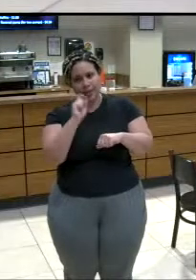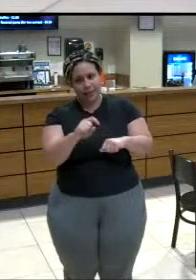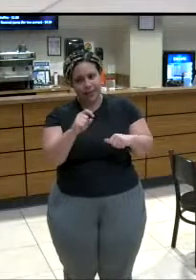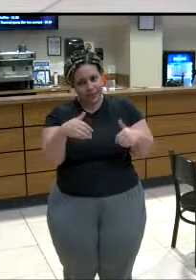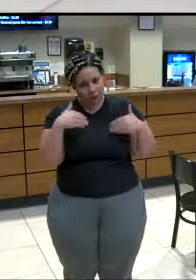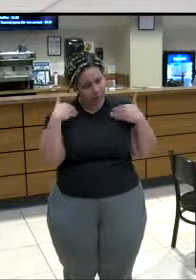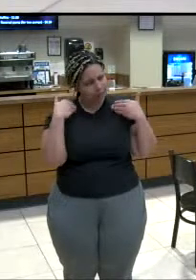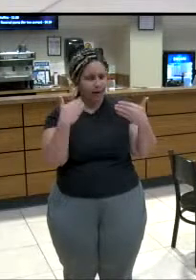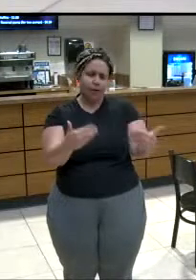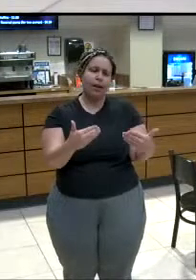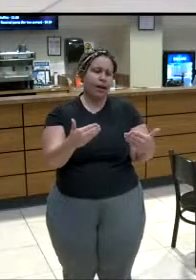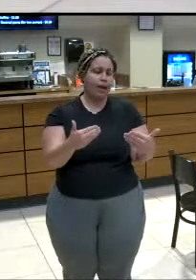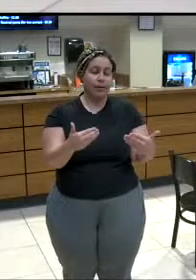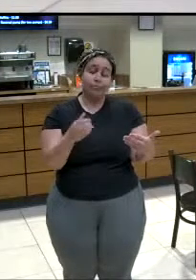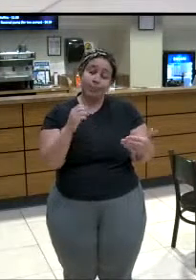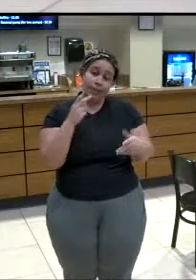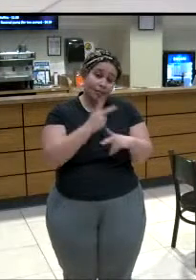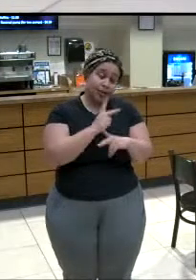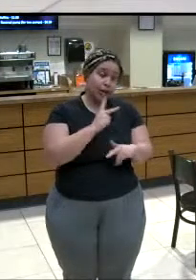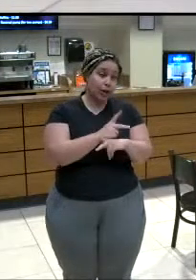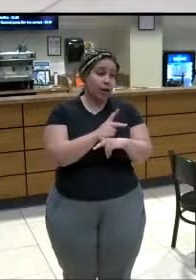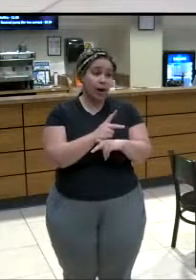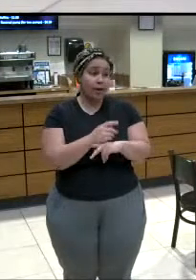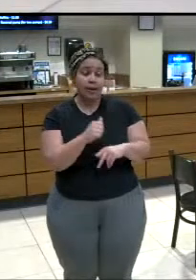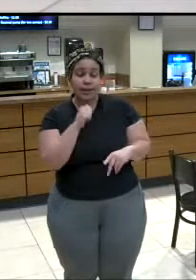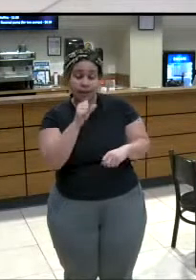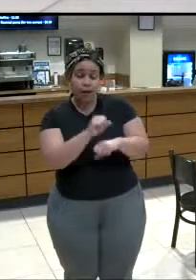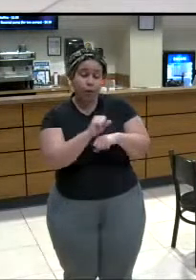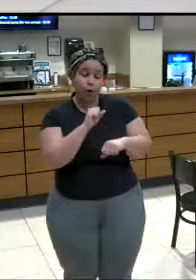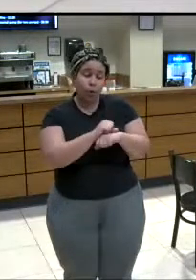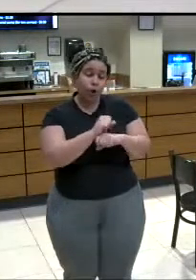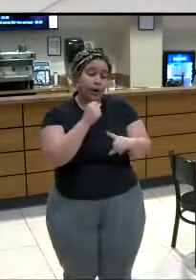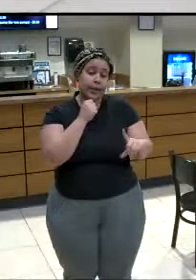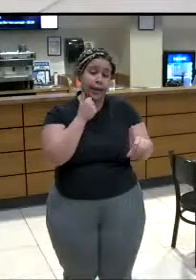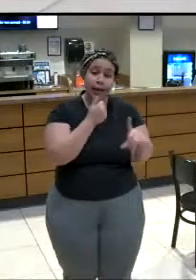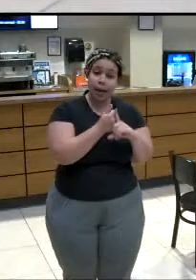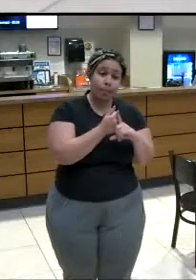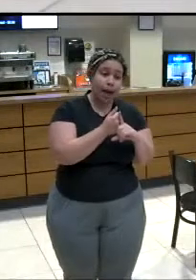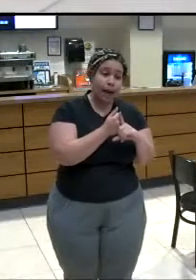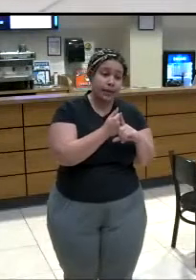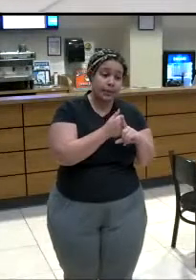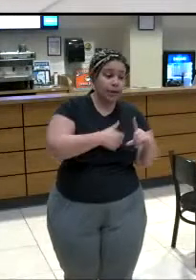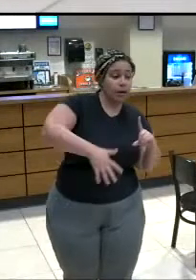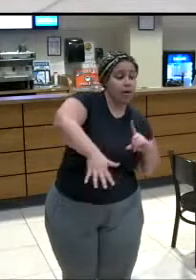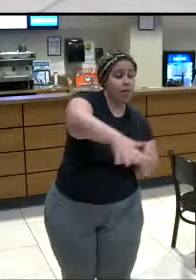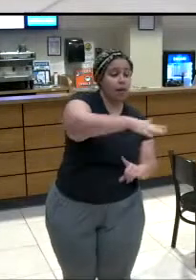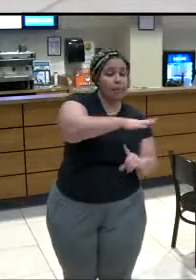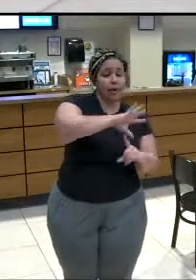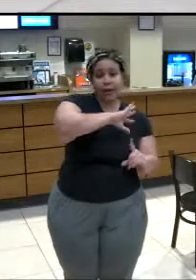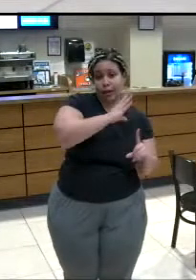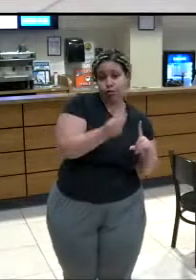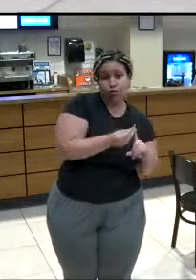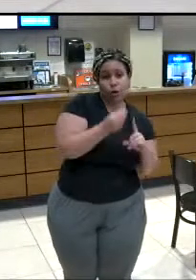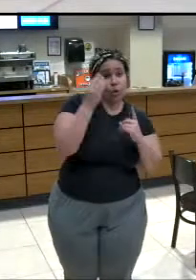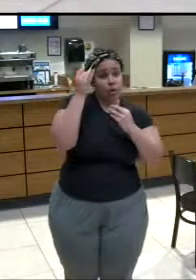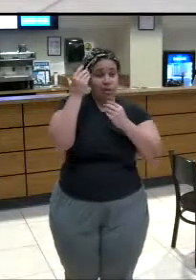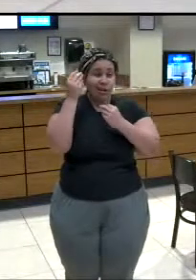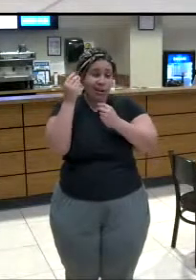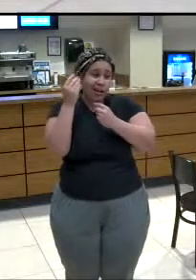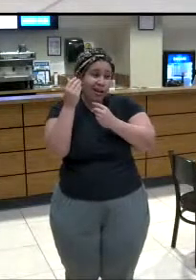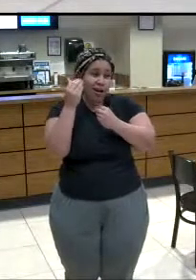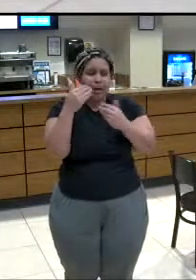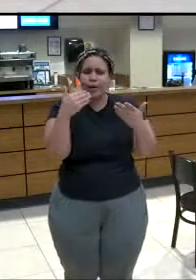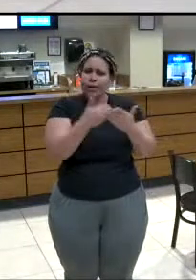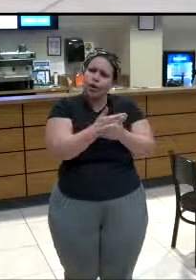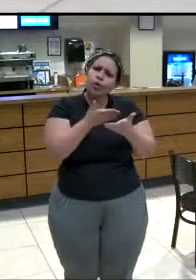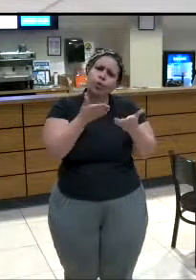that's not the work that had an impact on climate and control, then the next time we do a strategic plan, we'll think about it in a new